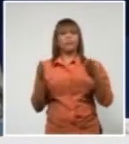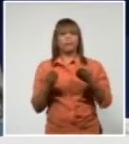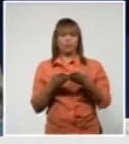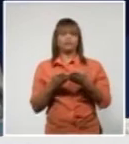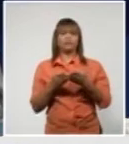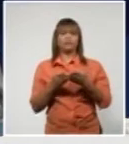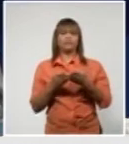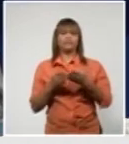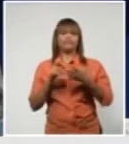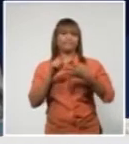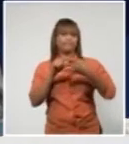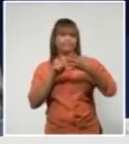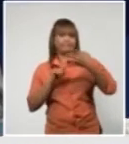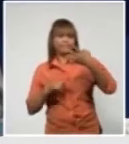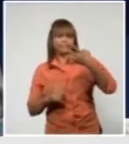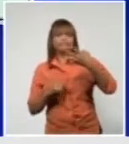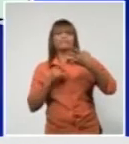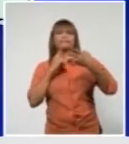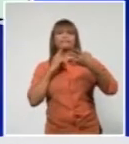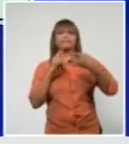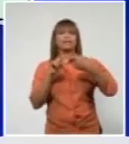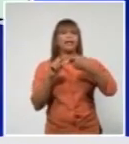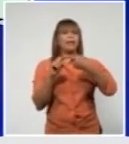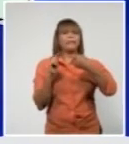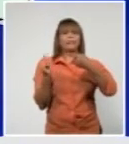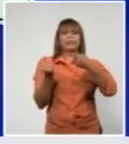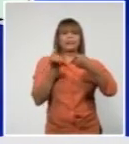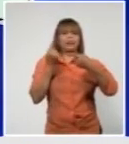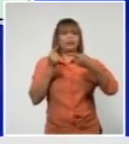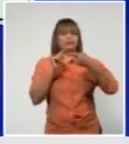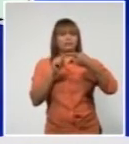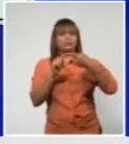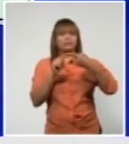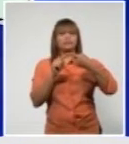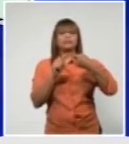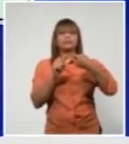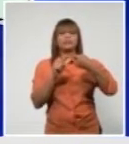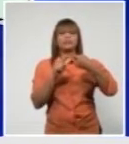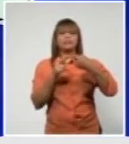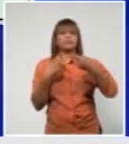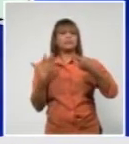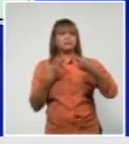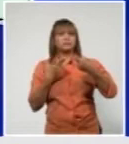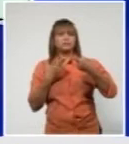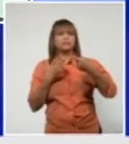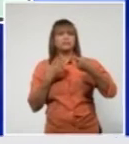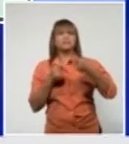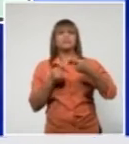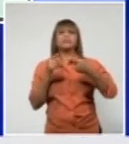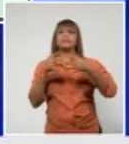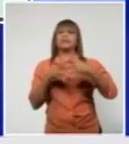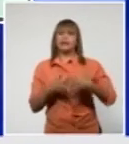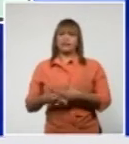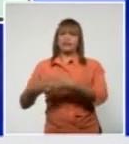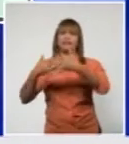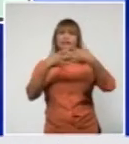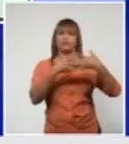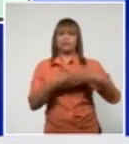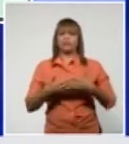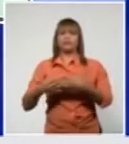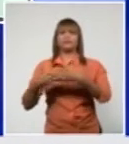to top the list of countries worst affected by the pandemic, with over 7 million cases and more